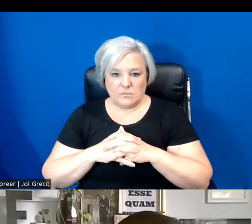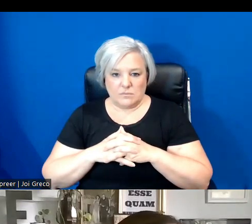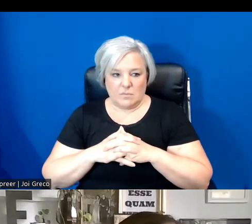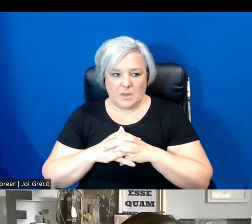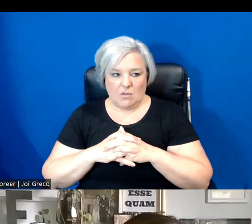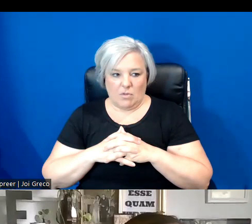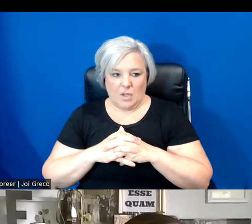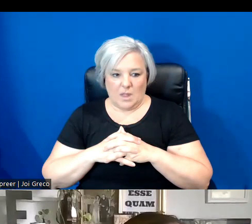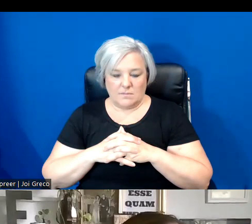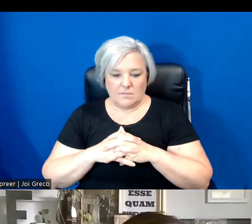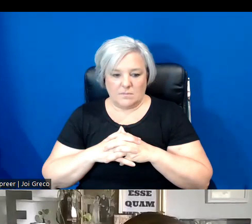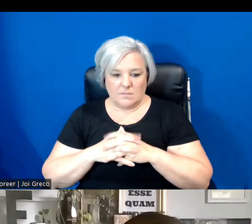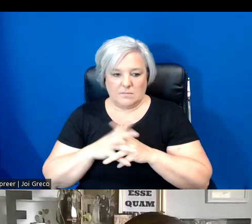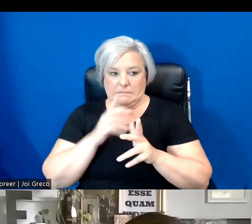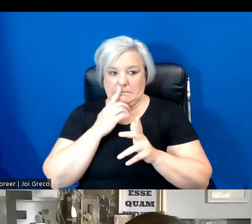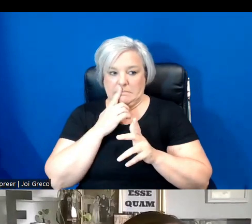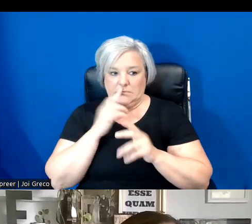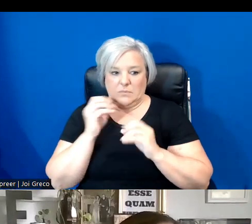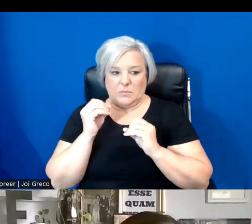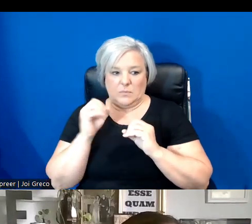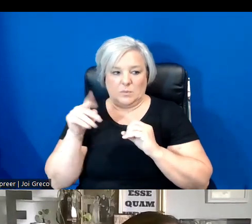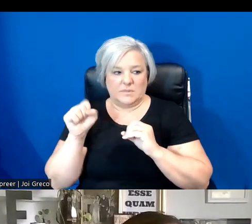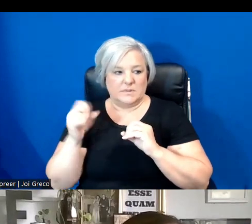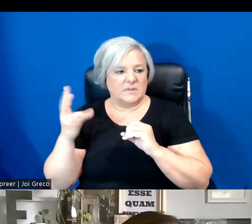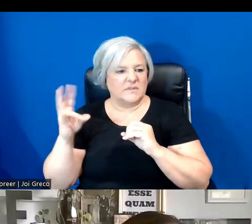Oh, number 17.